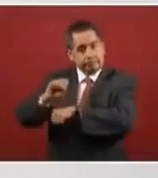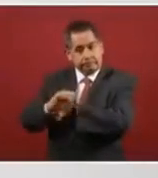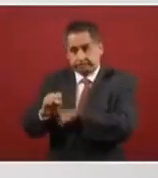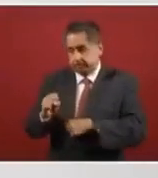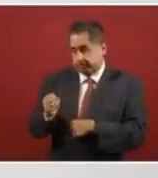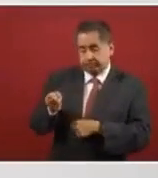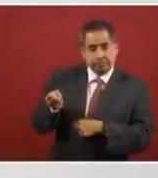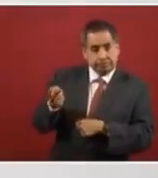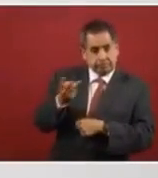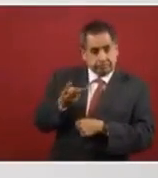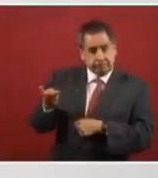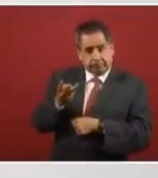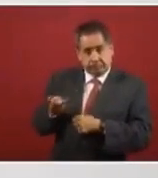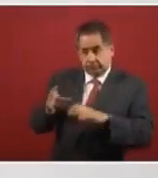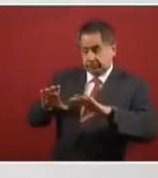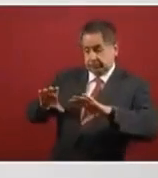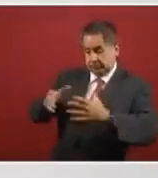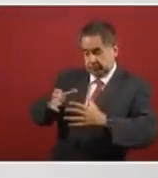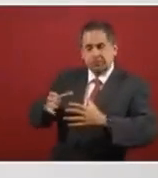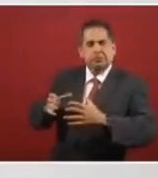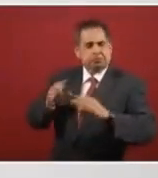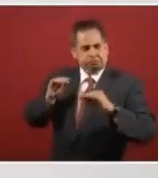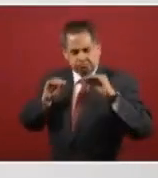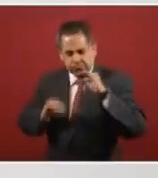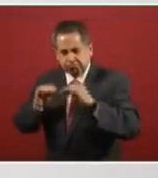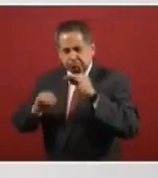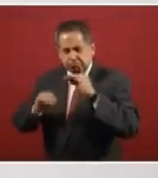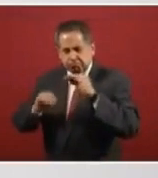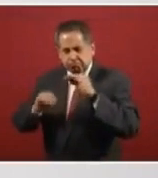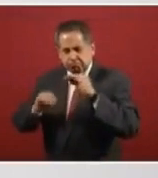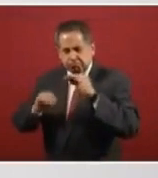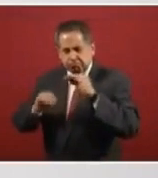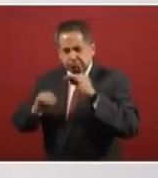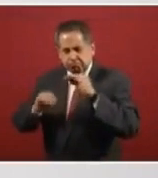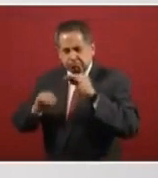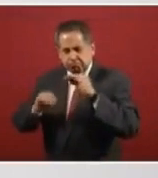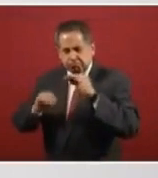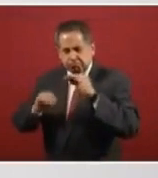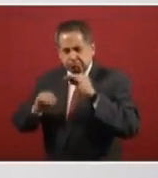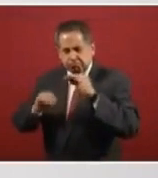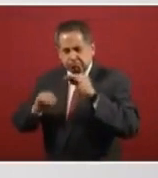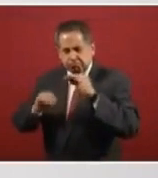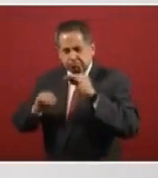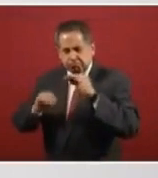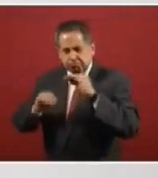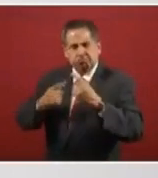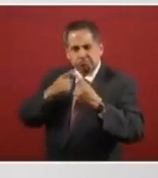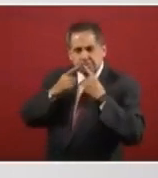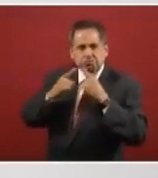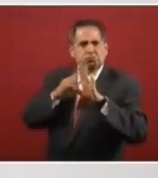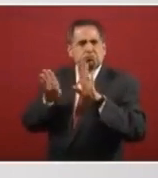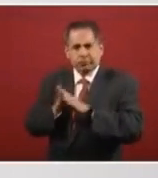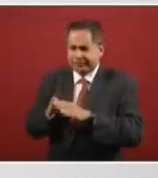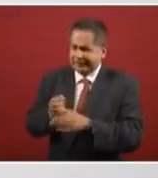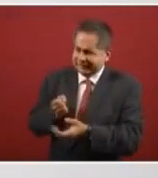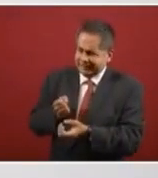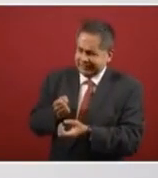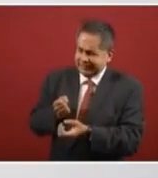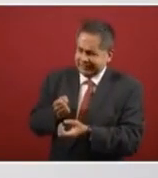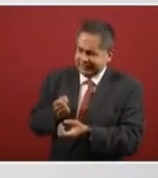Honduras and Salvador in the construction of mechanisms that